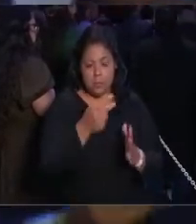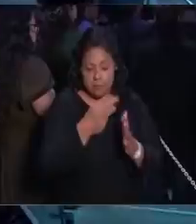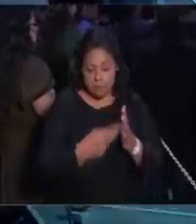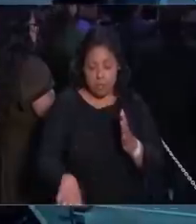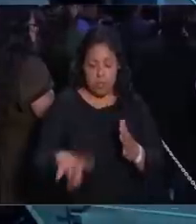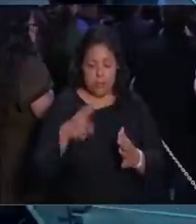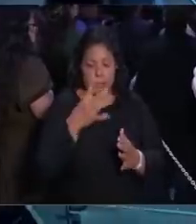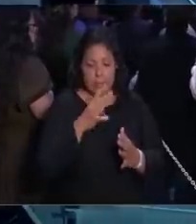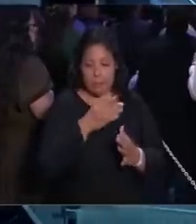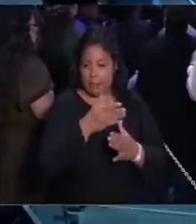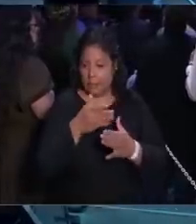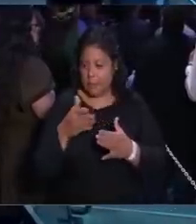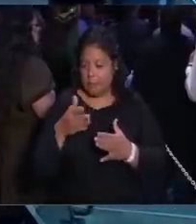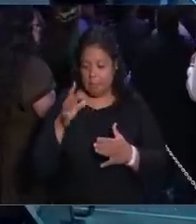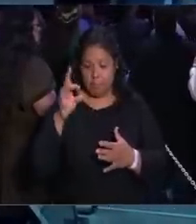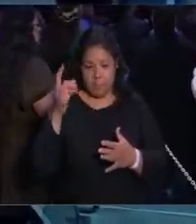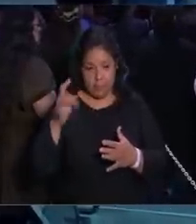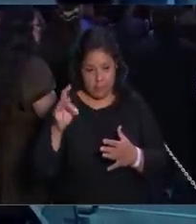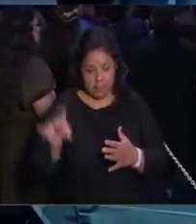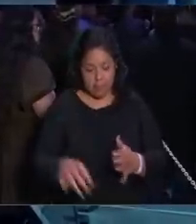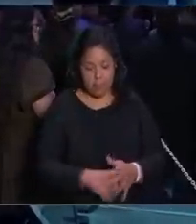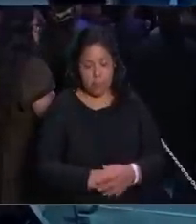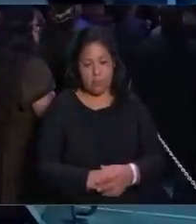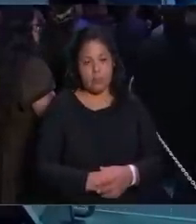Verses 17 and 18. Versículo